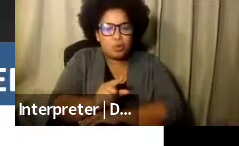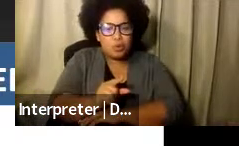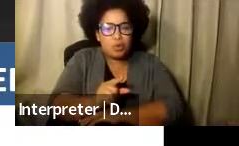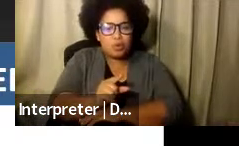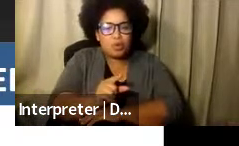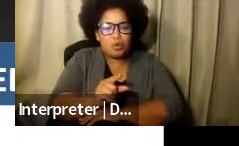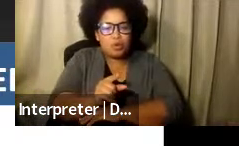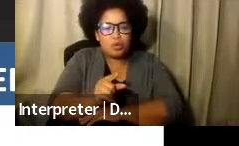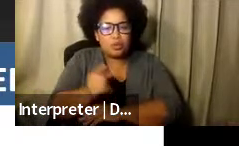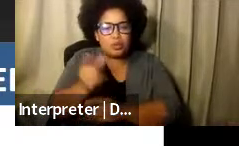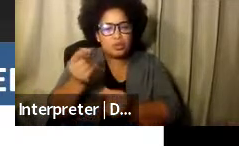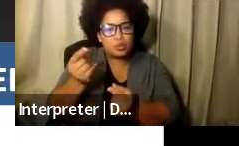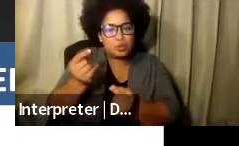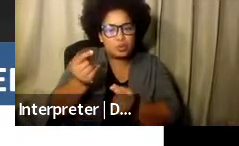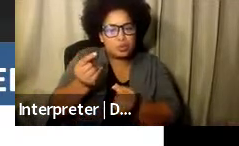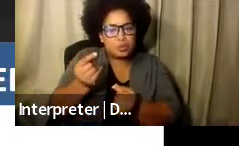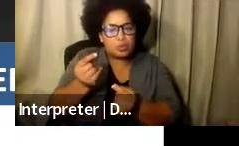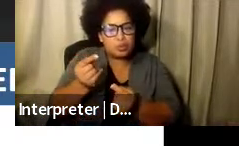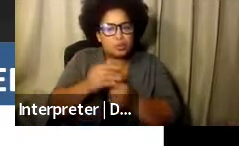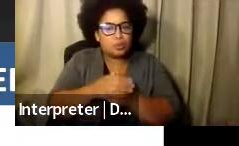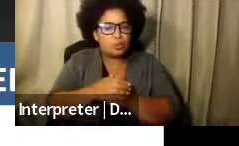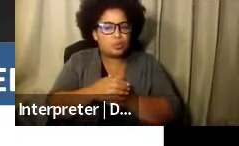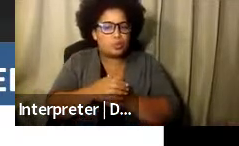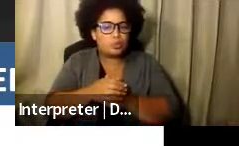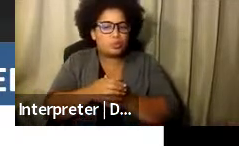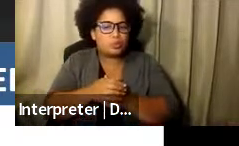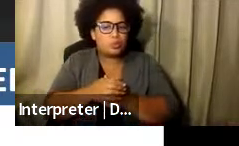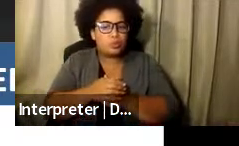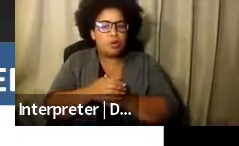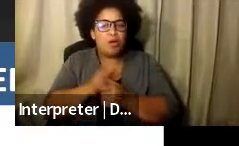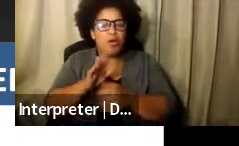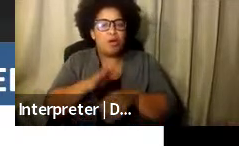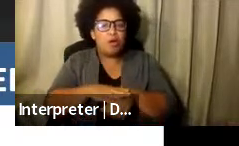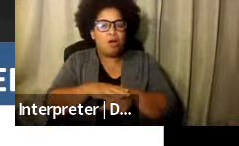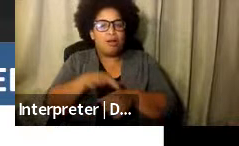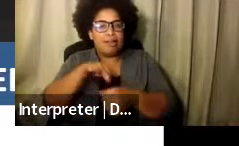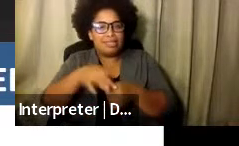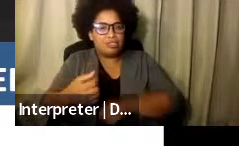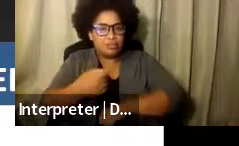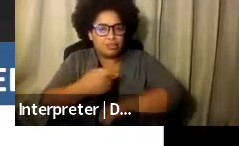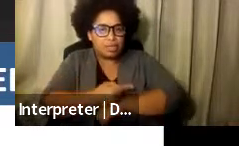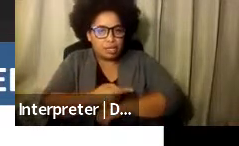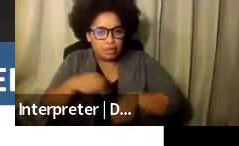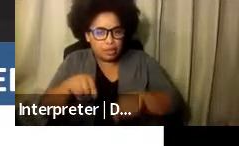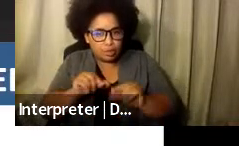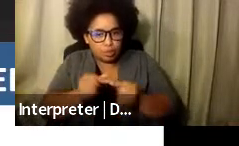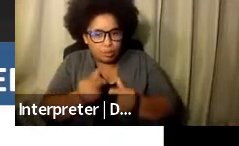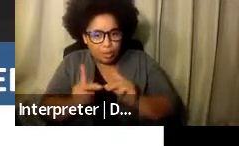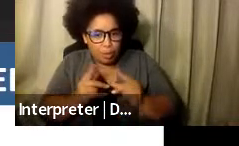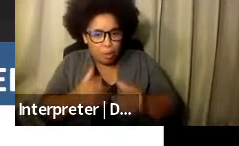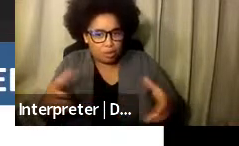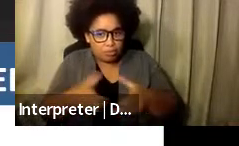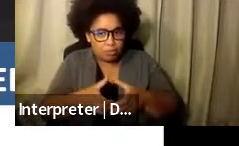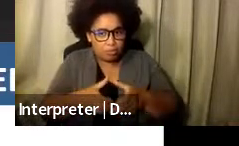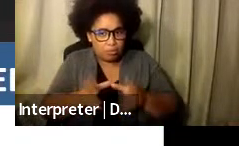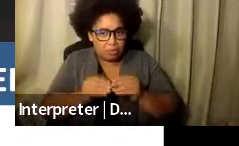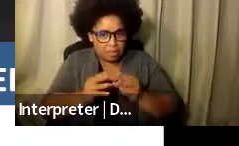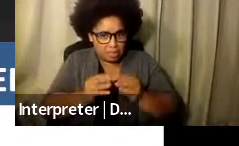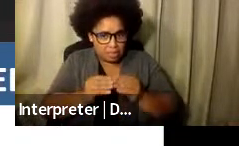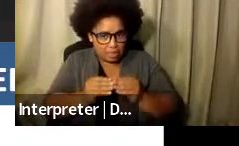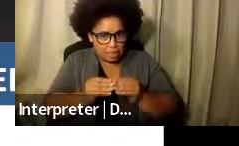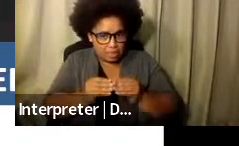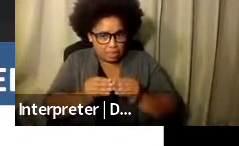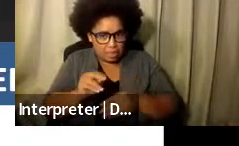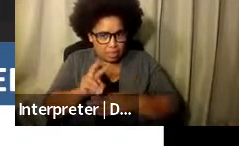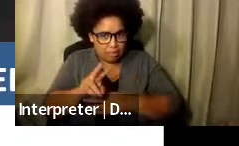do, in this group on election day. And so wanting to know if people want to still meet on the day on